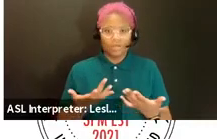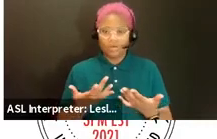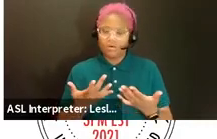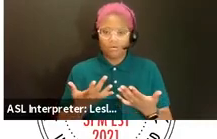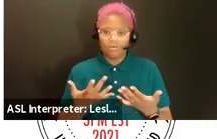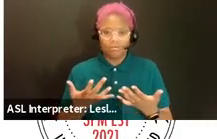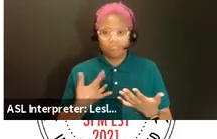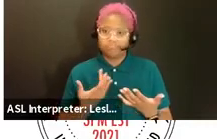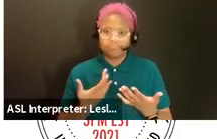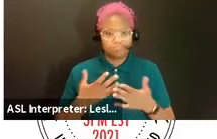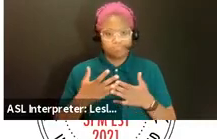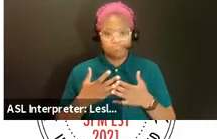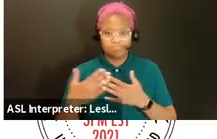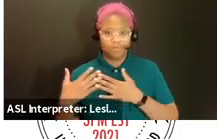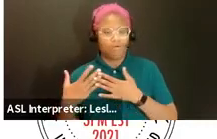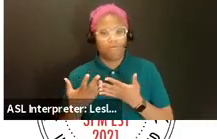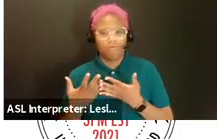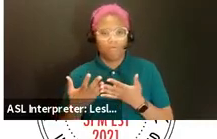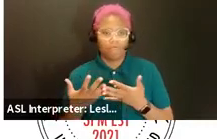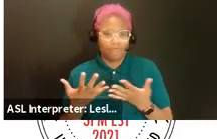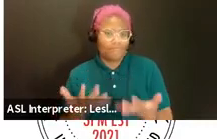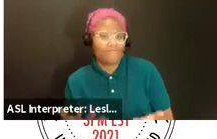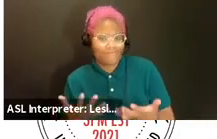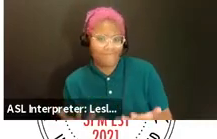to weigh in on this as well.